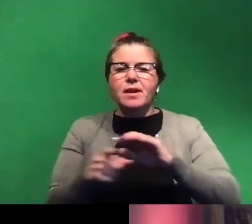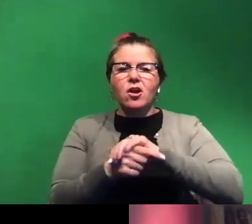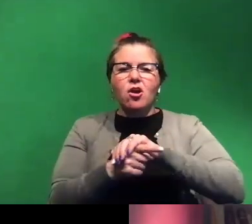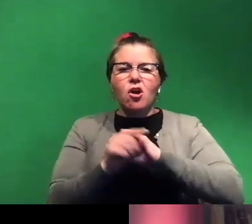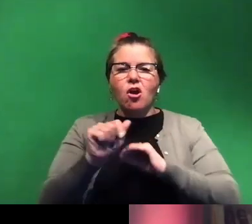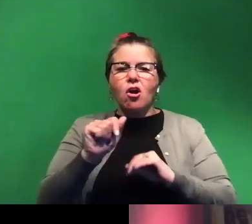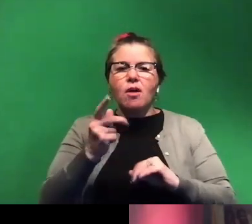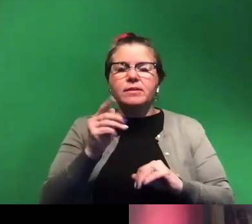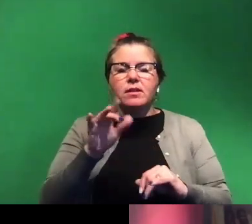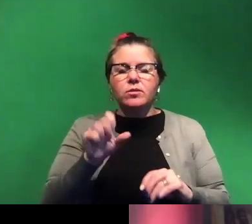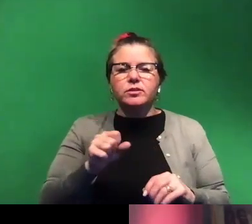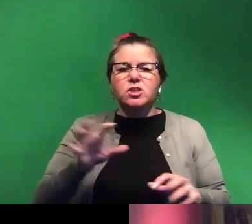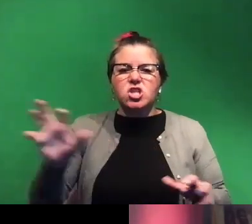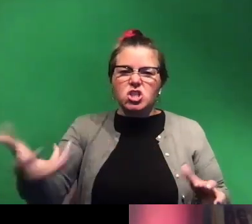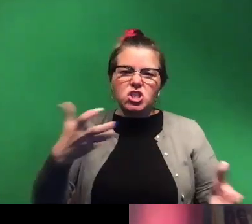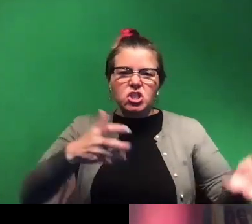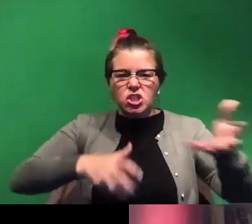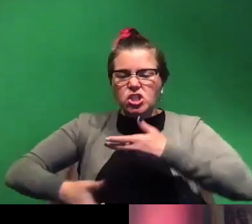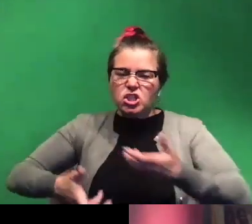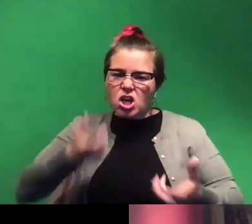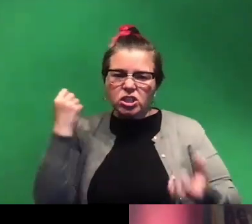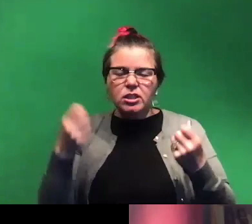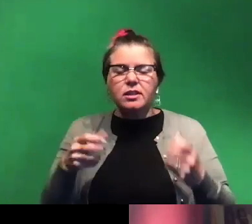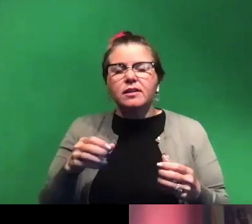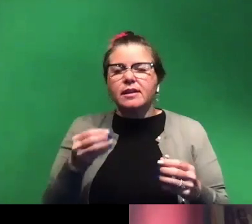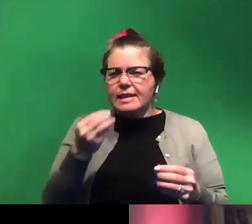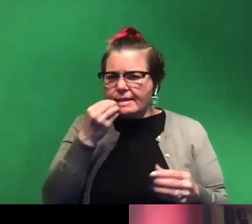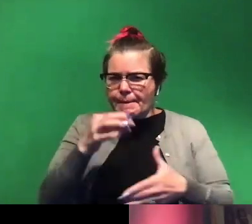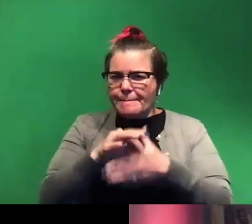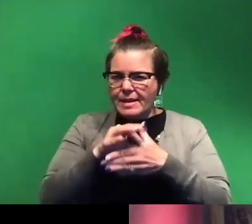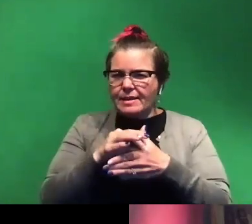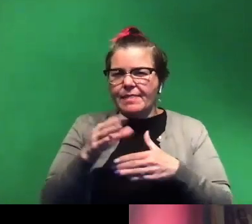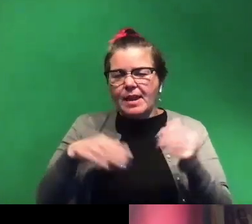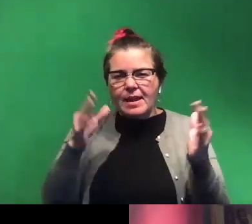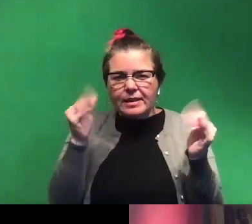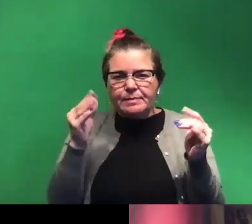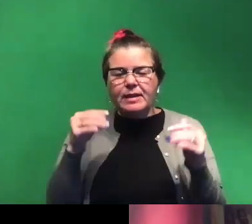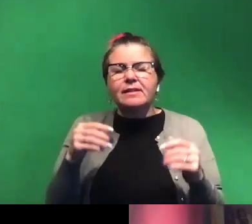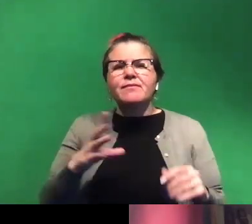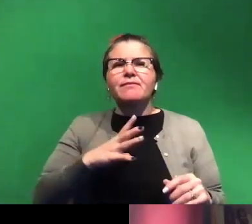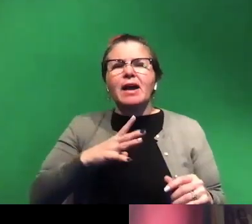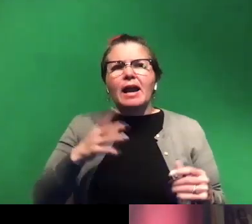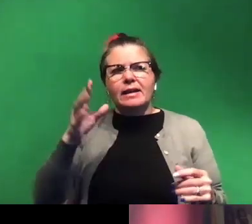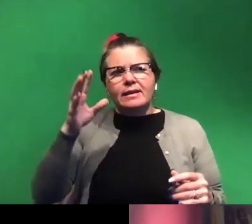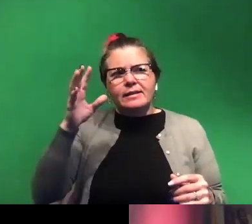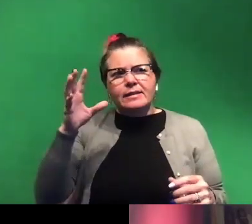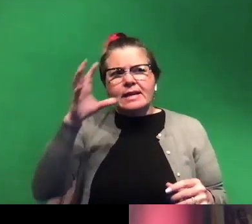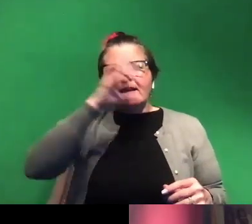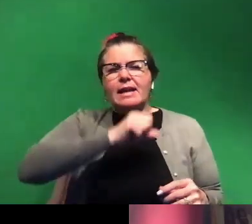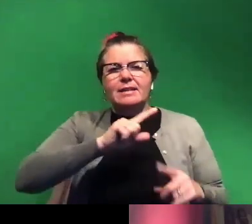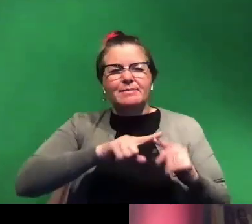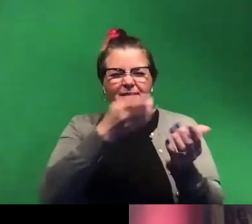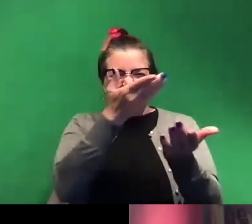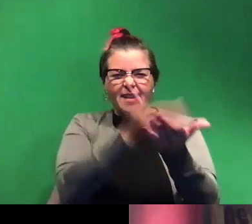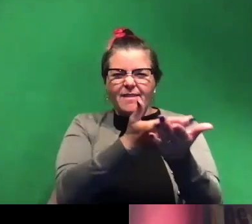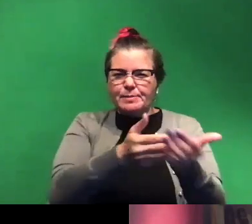its claws to basically rip them open. And it's more carnivorous than we thought. It's not, you know, it's a fine hypothesis, but there's not a lot to back it up. Right. In that